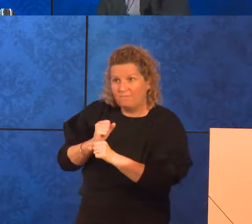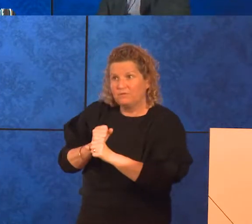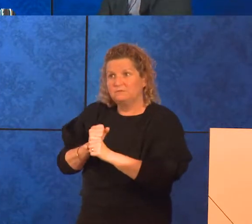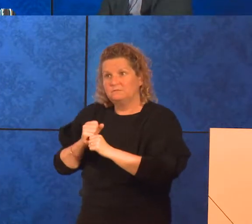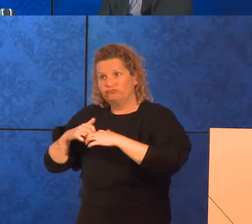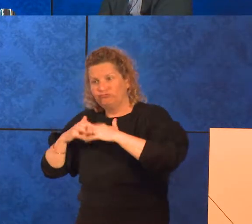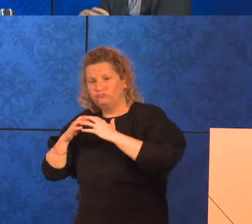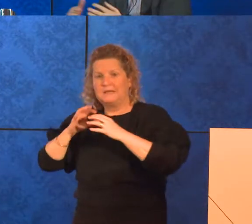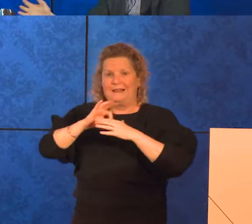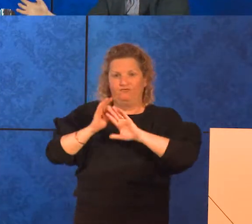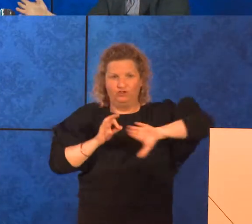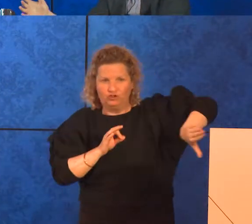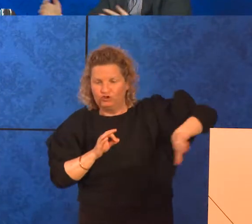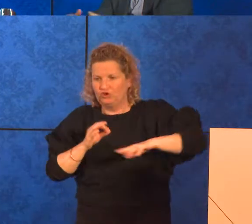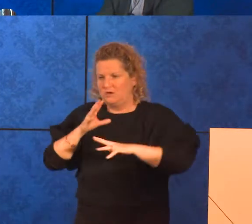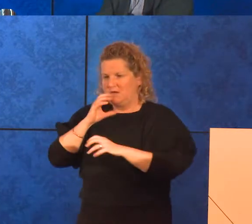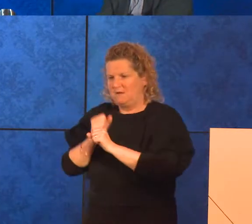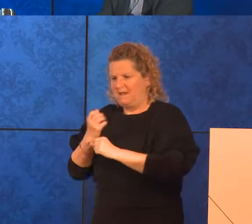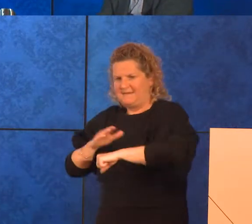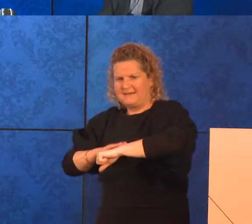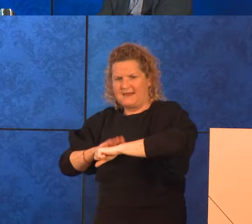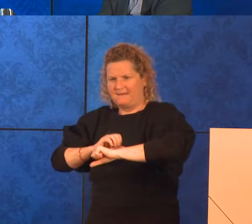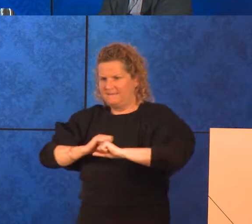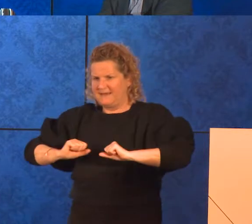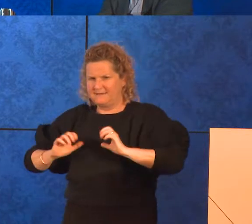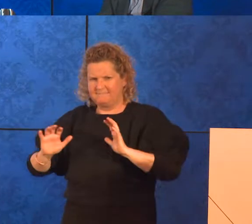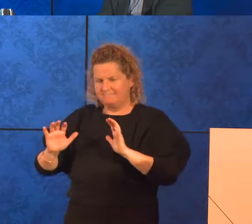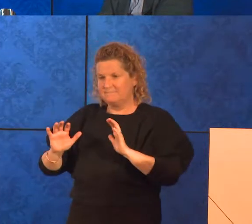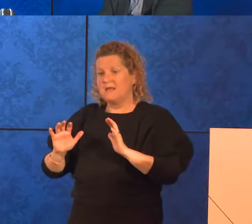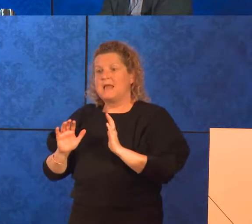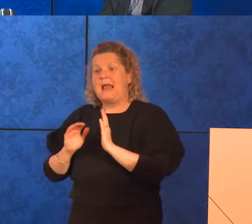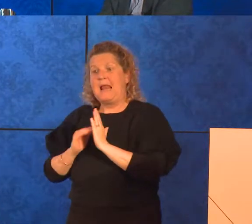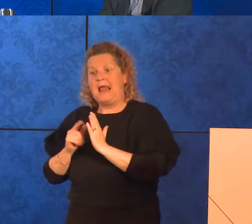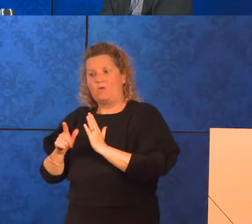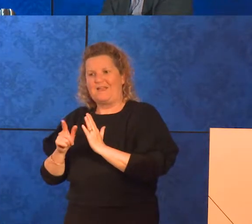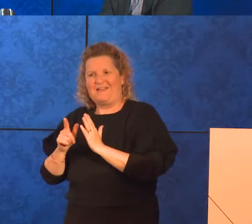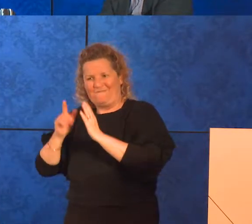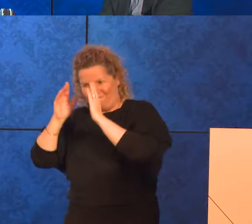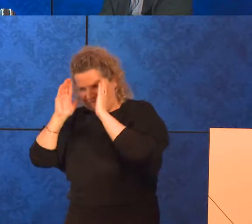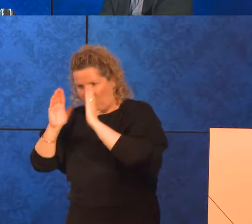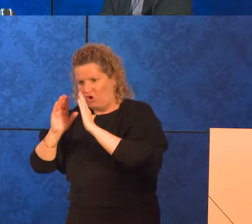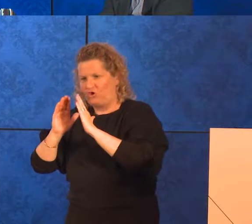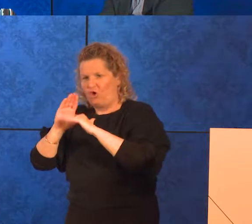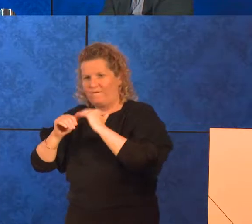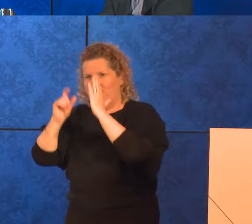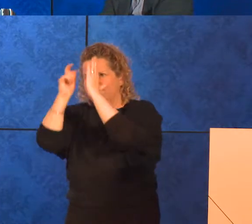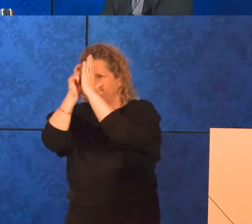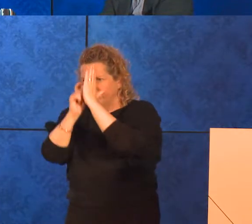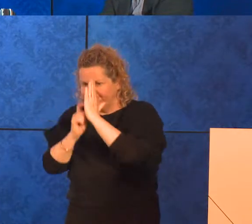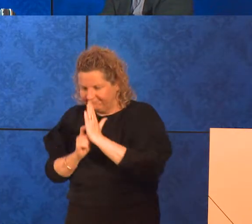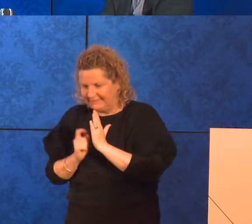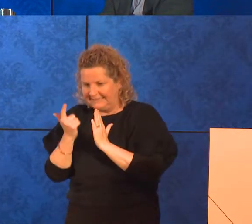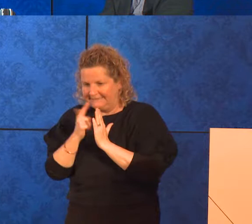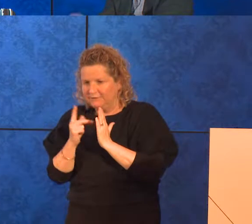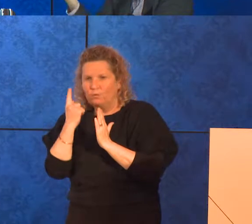way, and the government's got some clear space. It's very clear that they're now very much focused on implementing those remaining recommendations